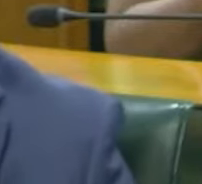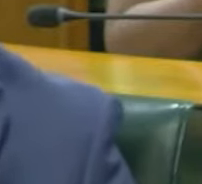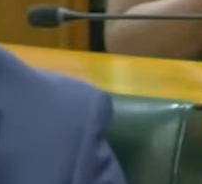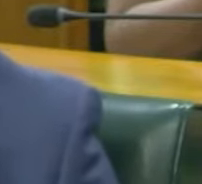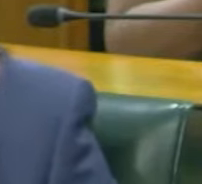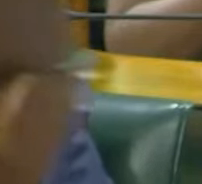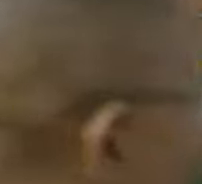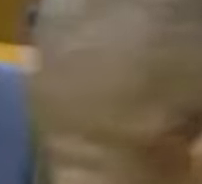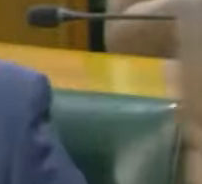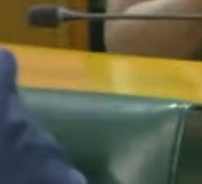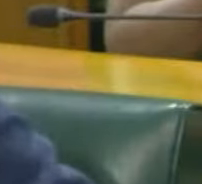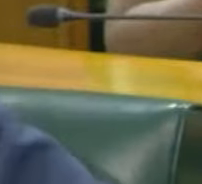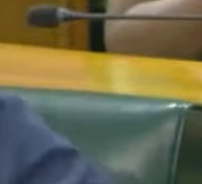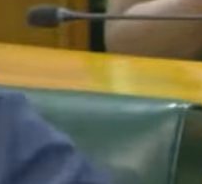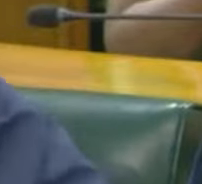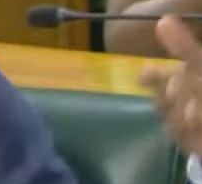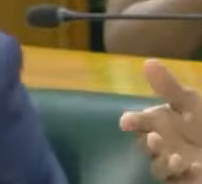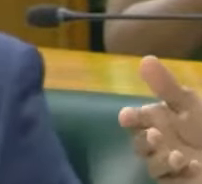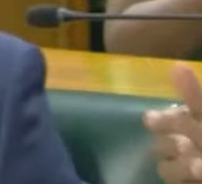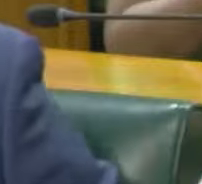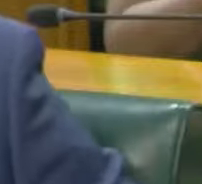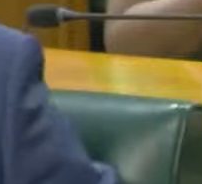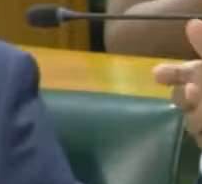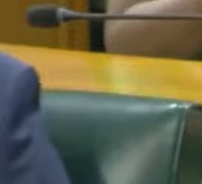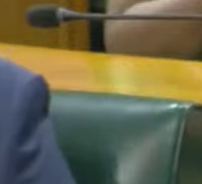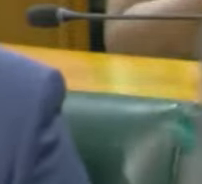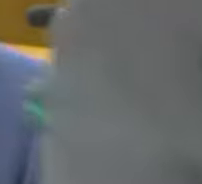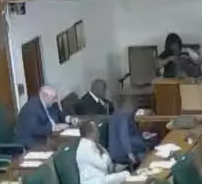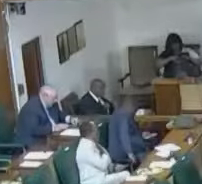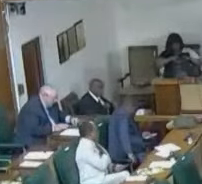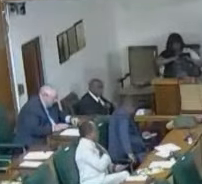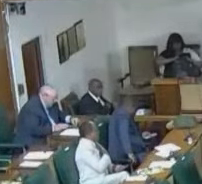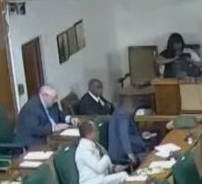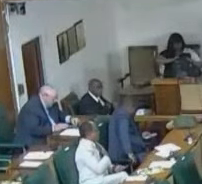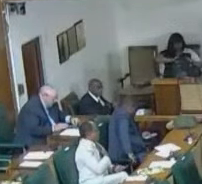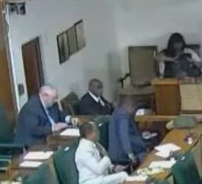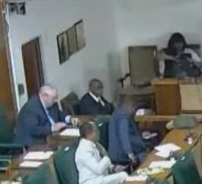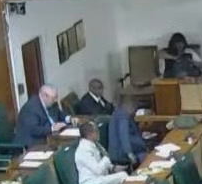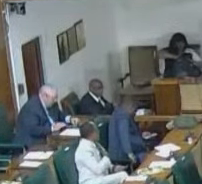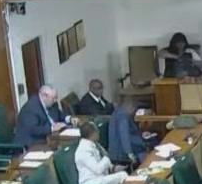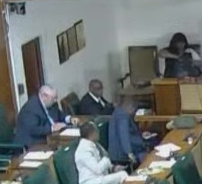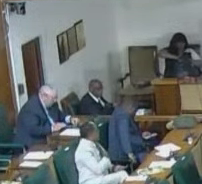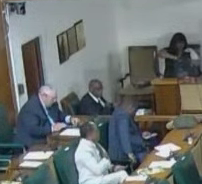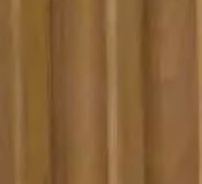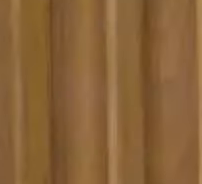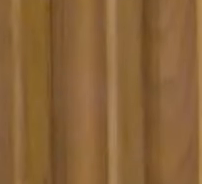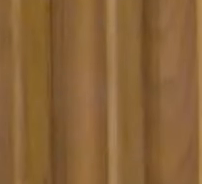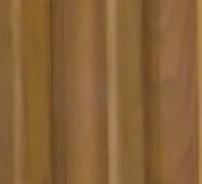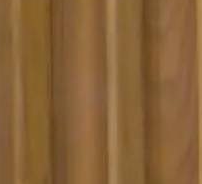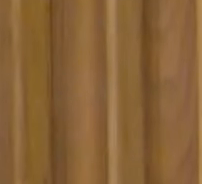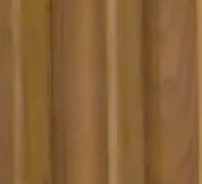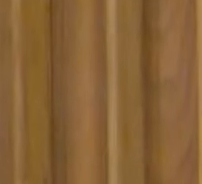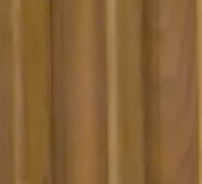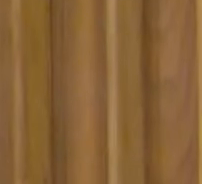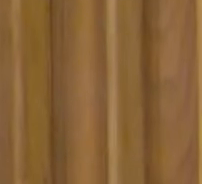Chairman of the committee, I ask that the whole bill be put to the House, Madam Speaker.